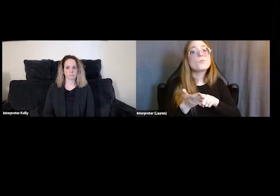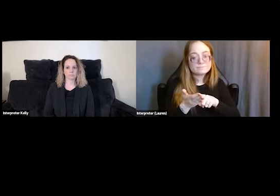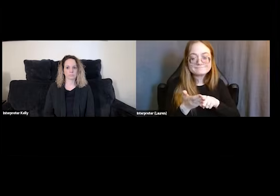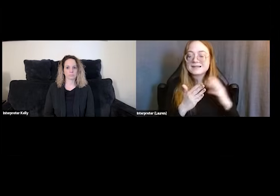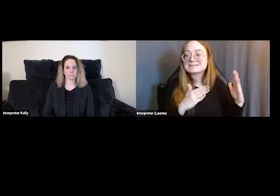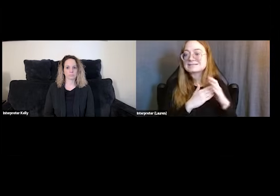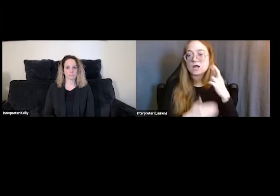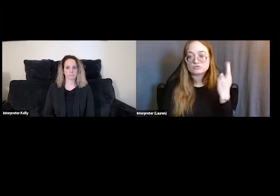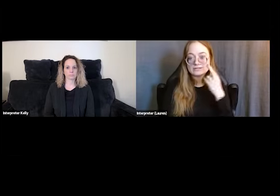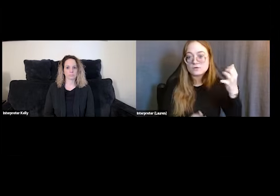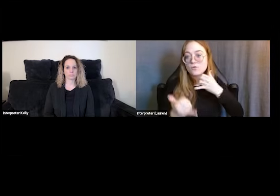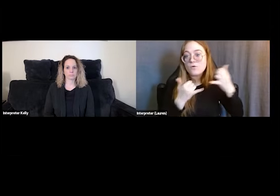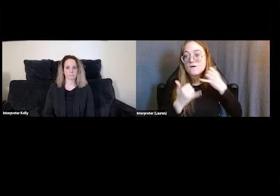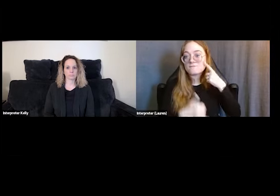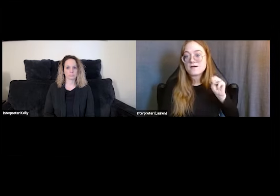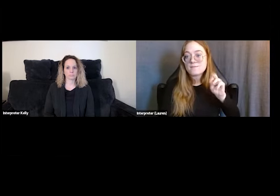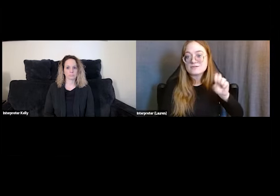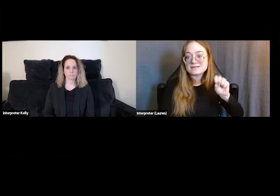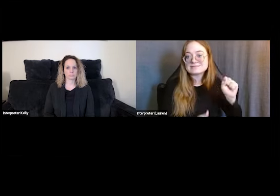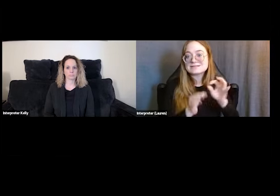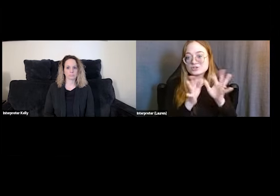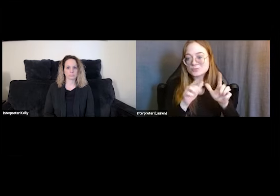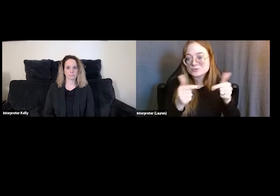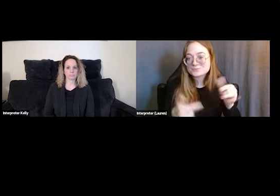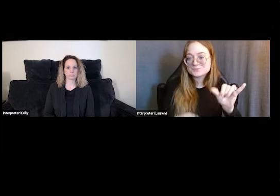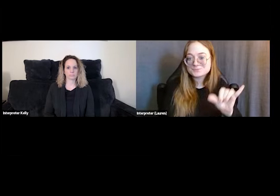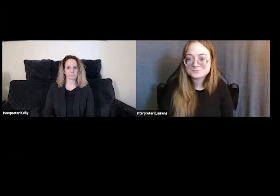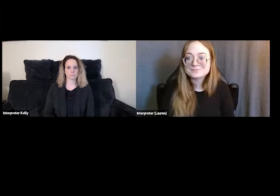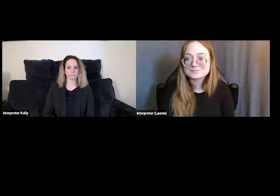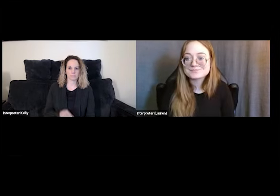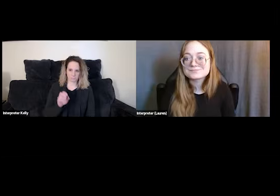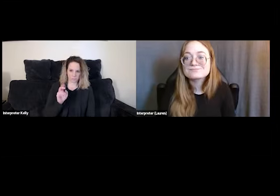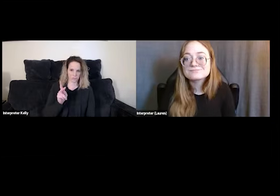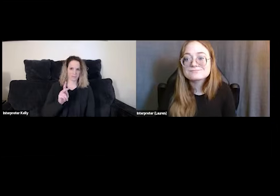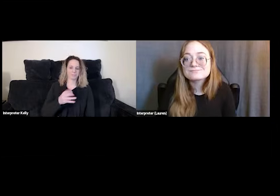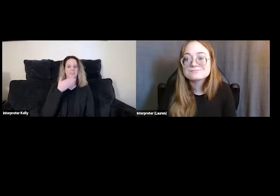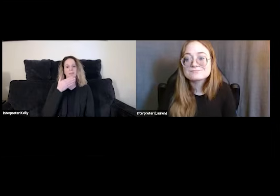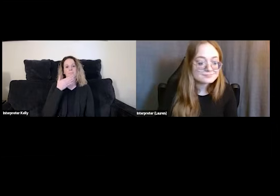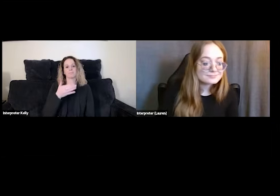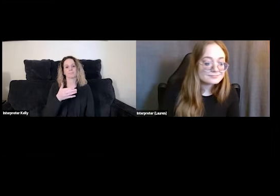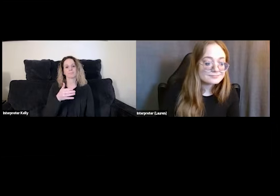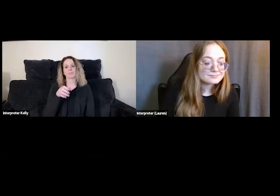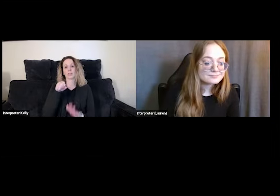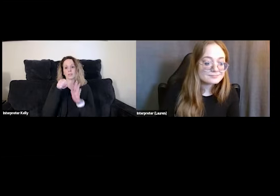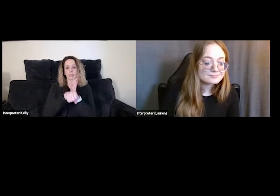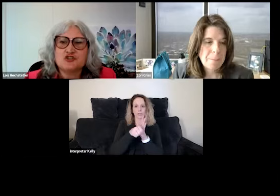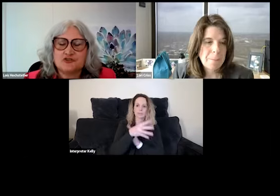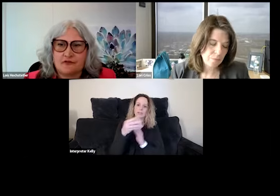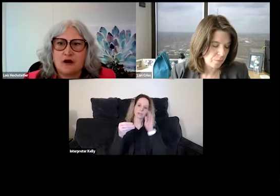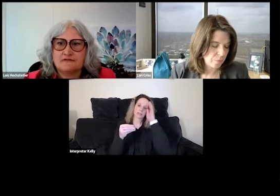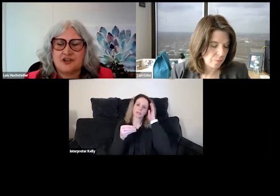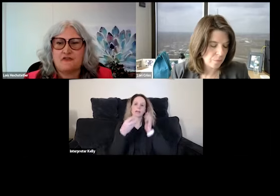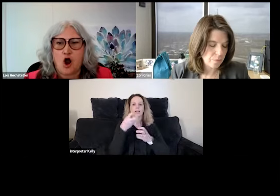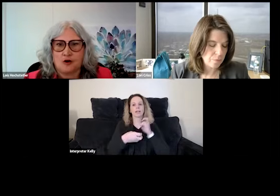that calls are coming for MRSS. Lois? Thank you. Suicide and